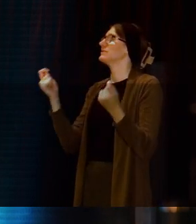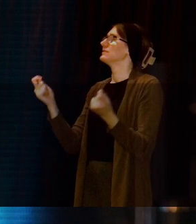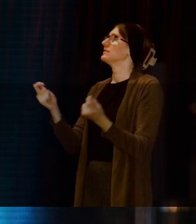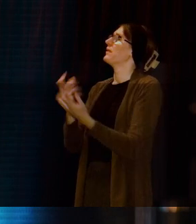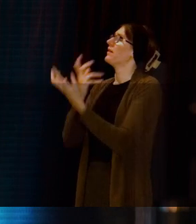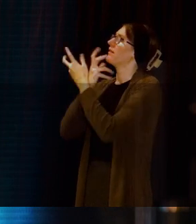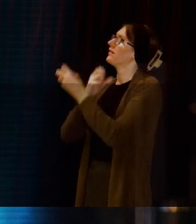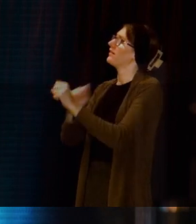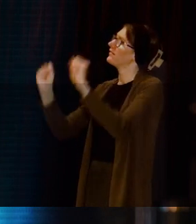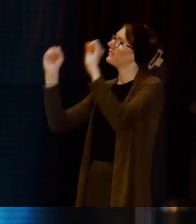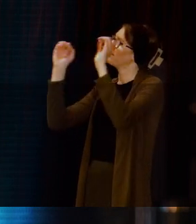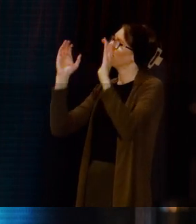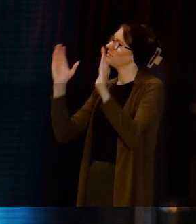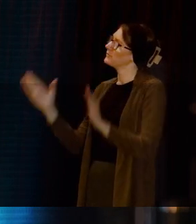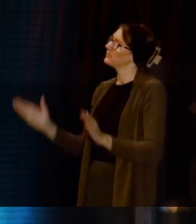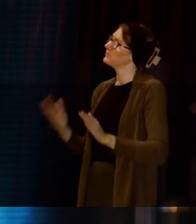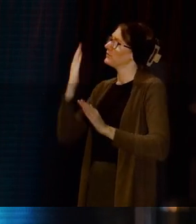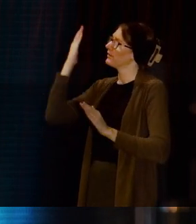rejoice,